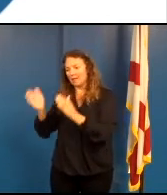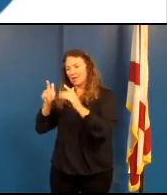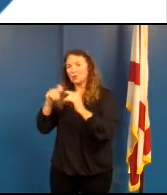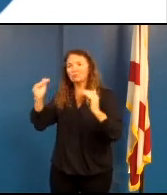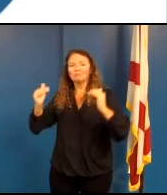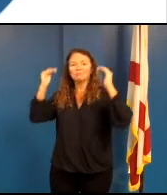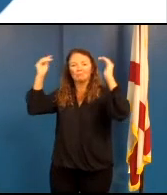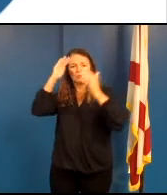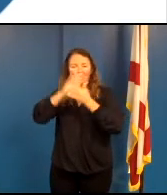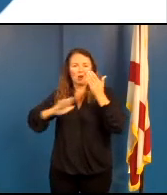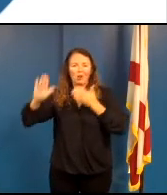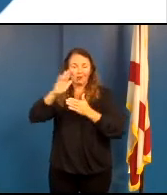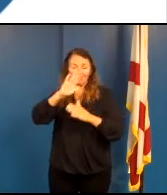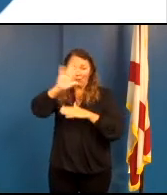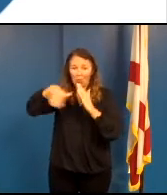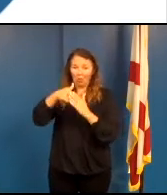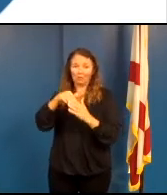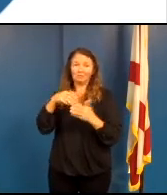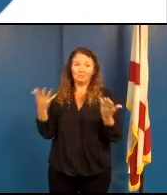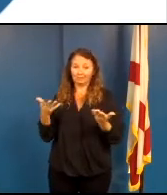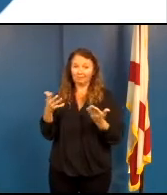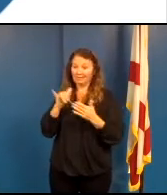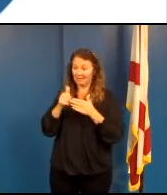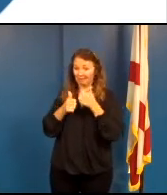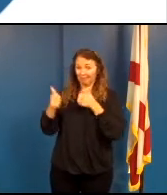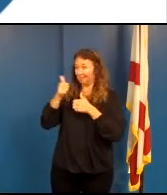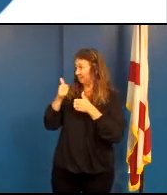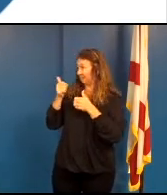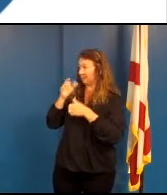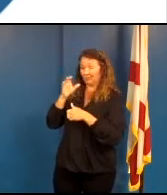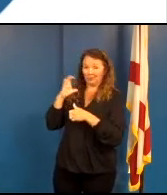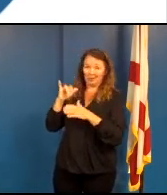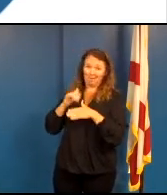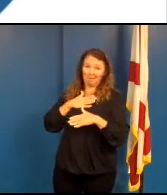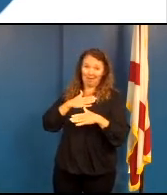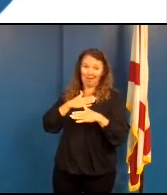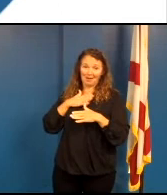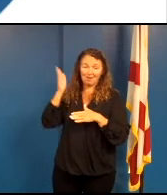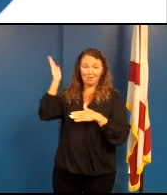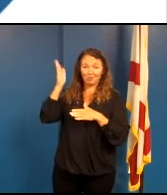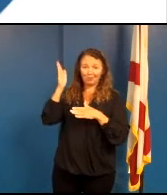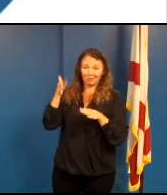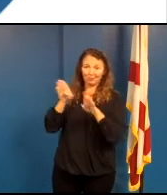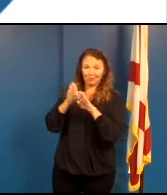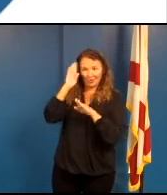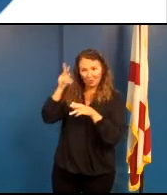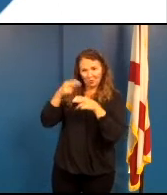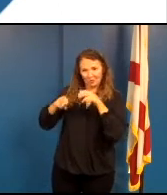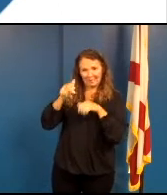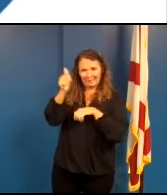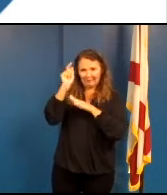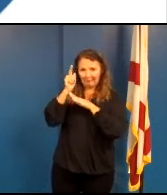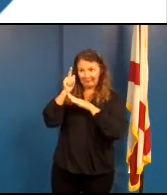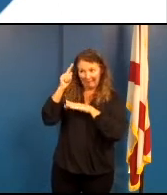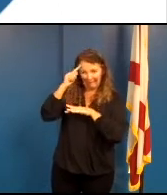the impact of the college. Madam Chair, that ends my presentation. I know you guys wanted me to stay at 10 minutes,